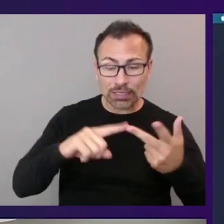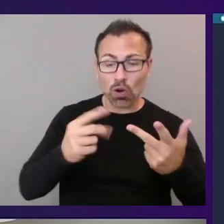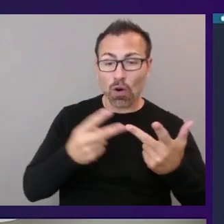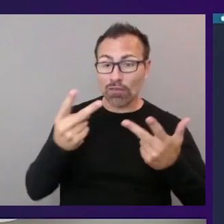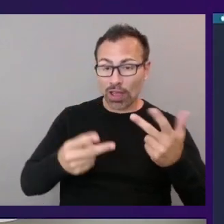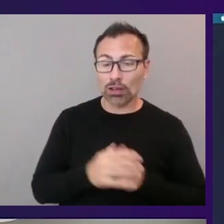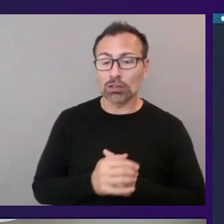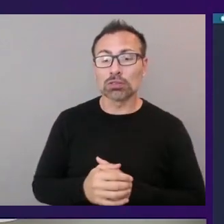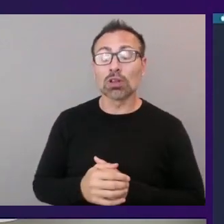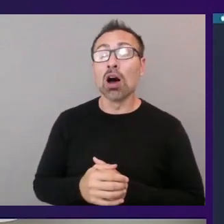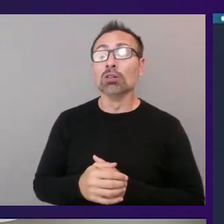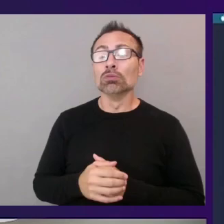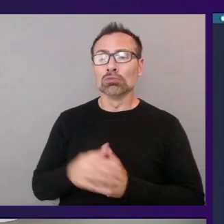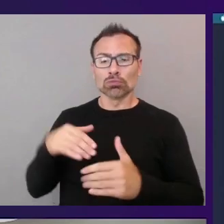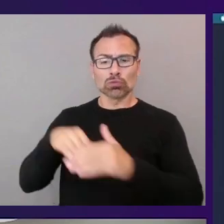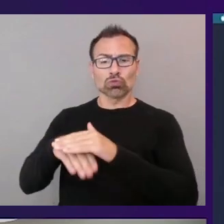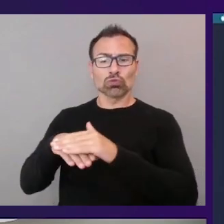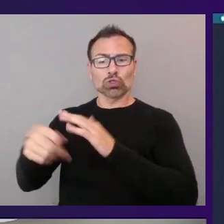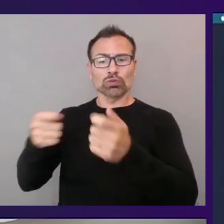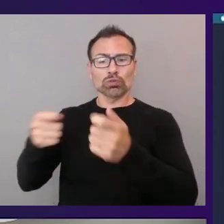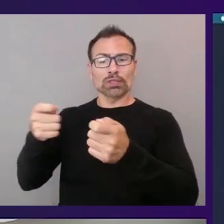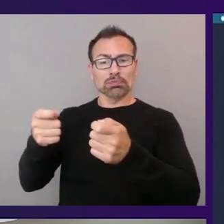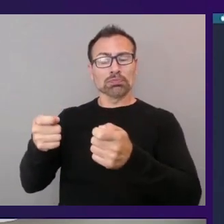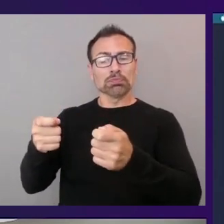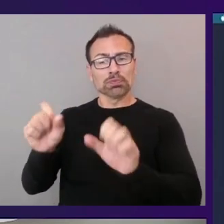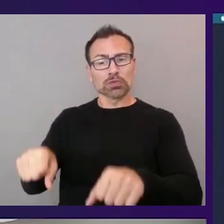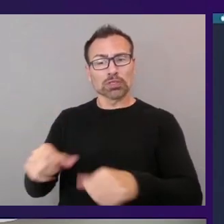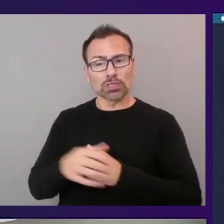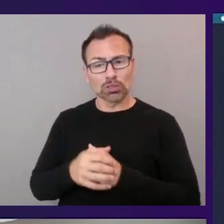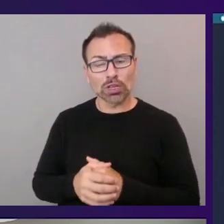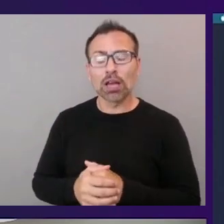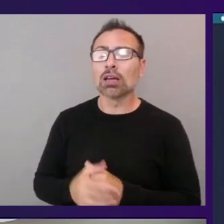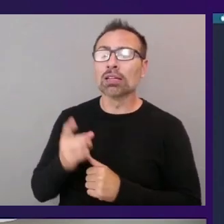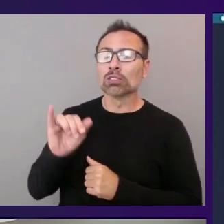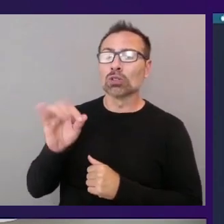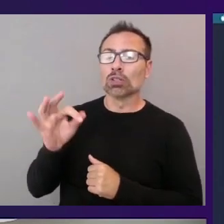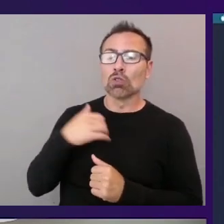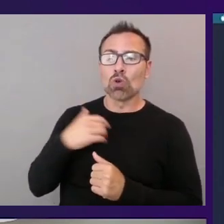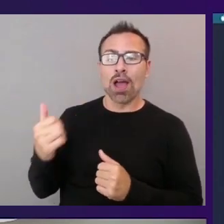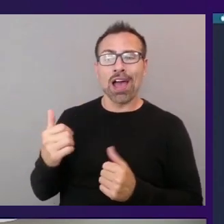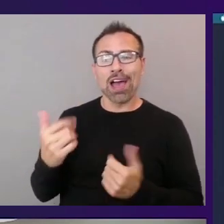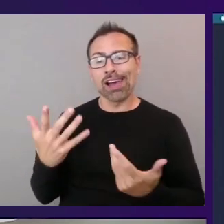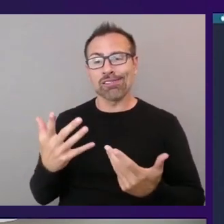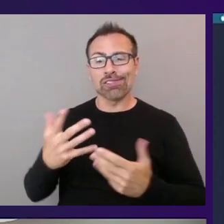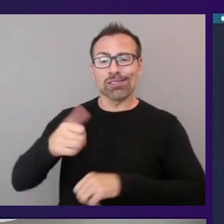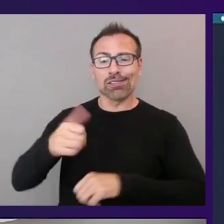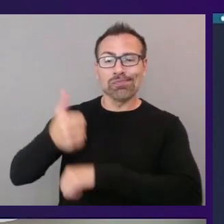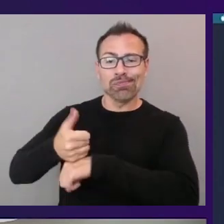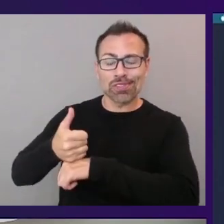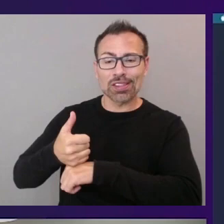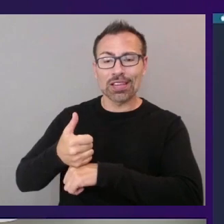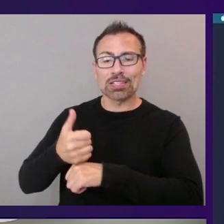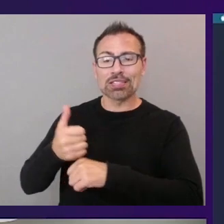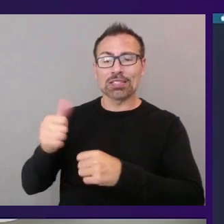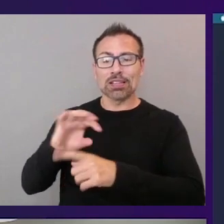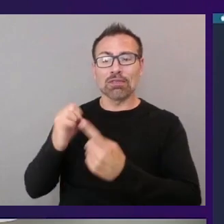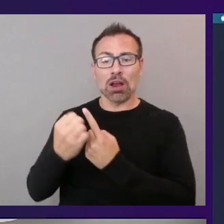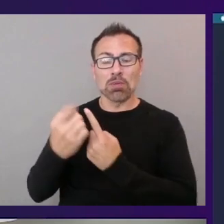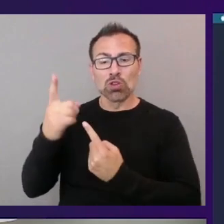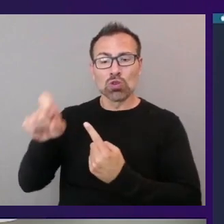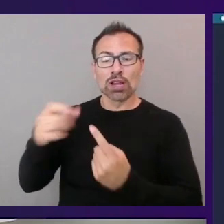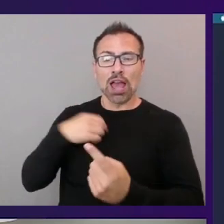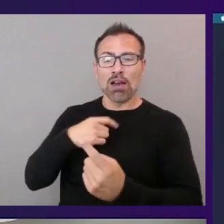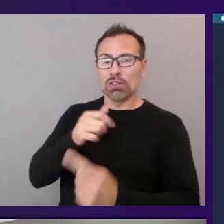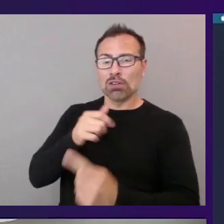So if you have a development branch or a staging environment, you can put that behind a password so it's not available on the